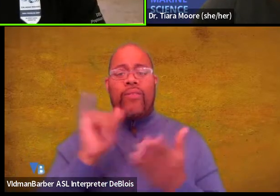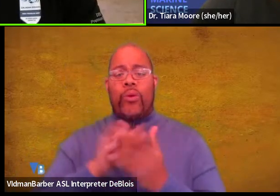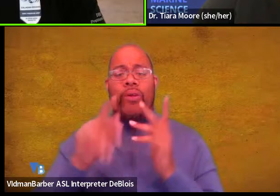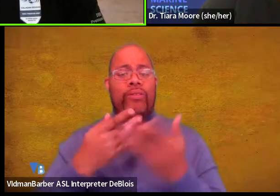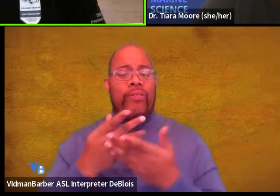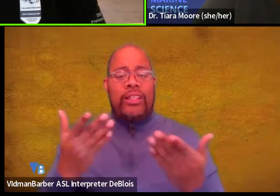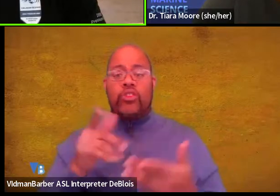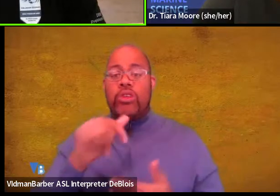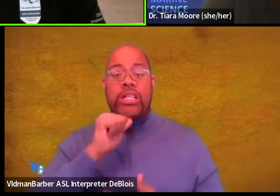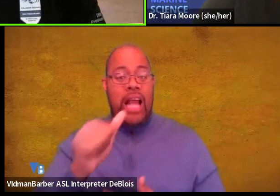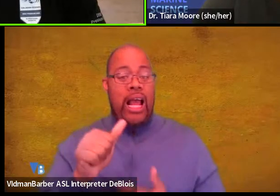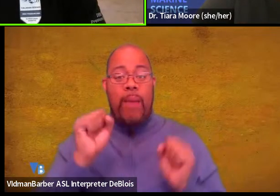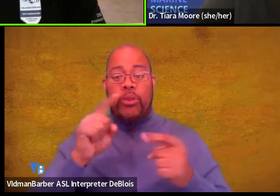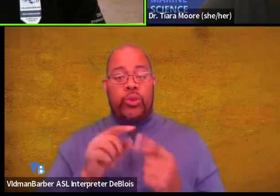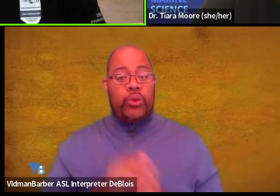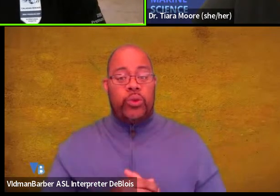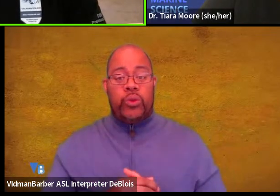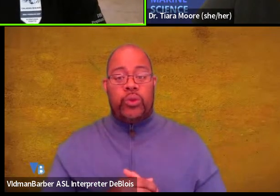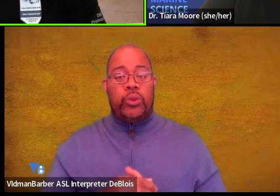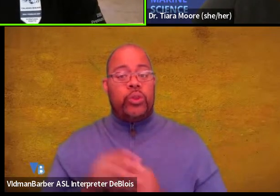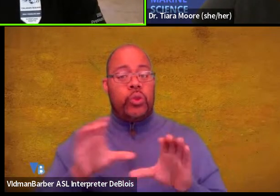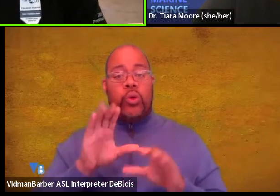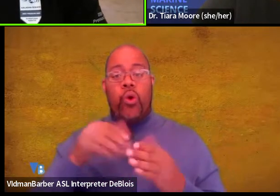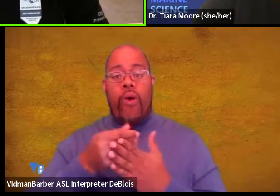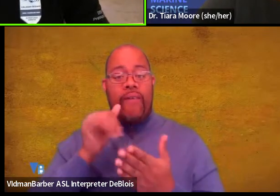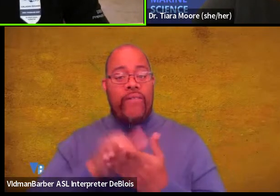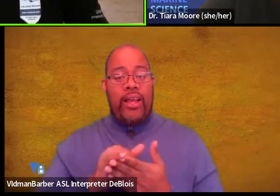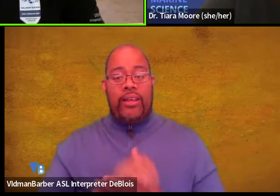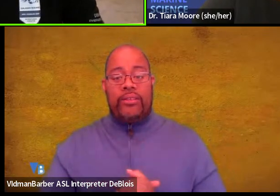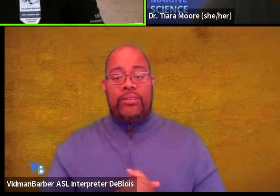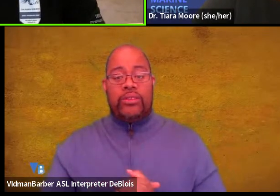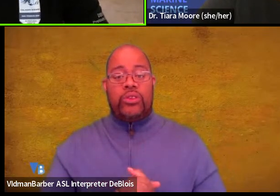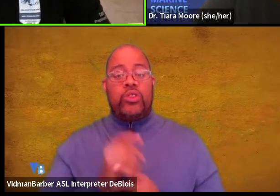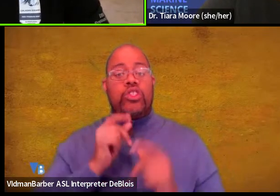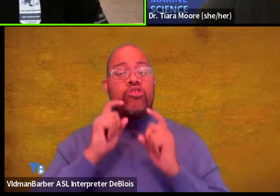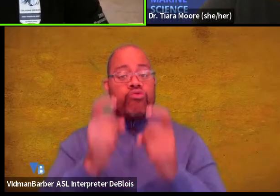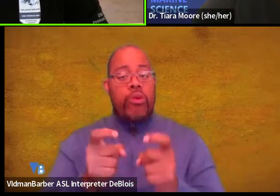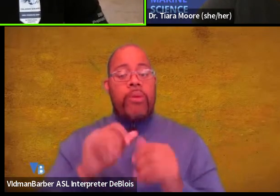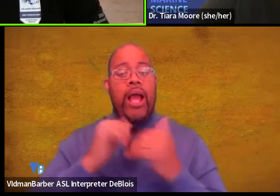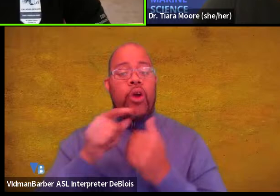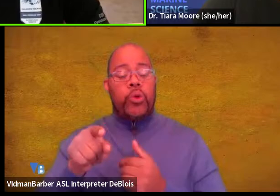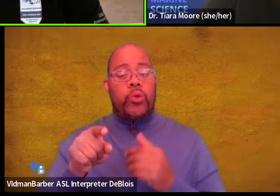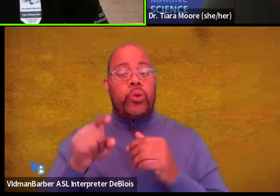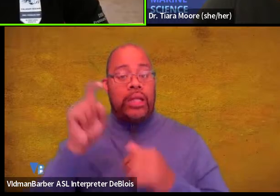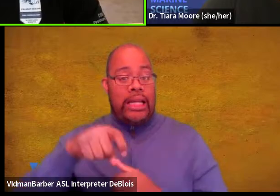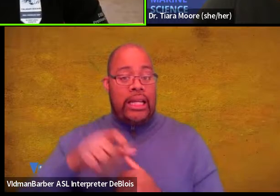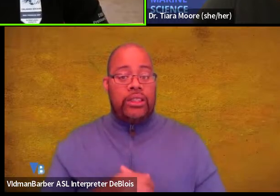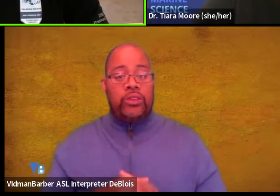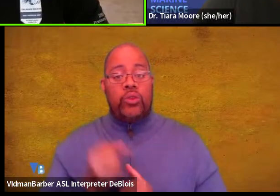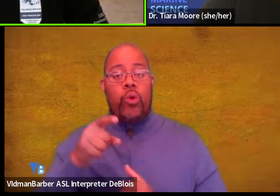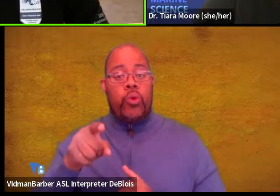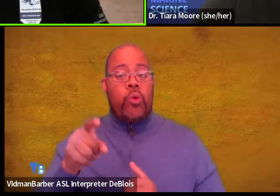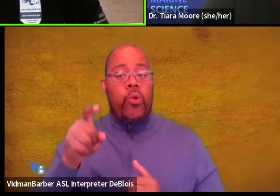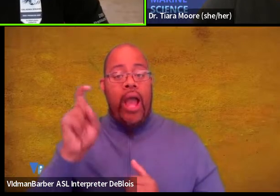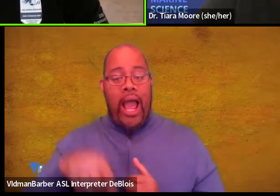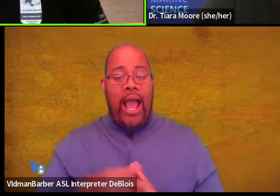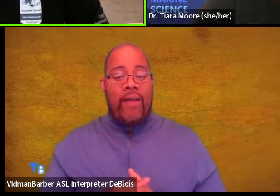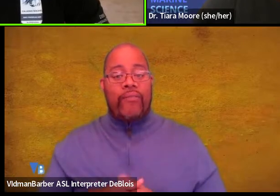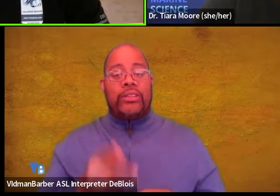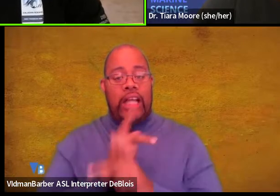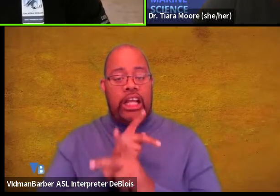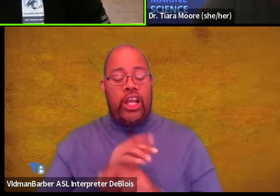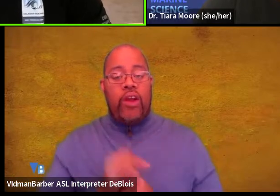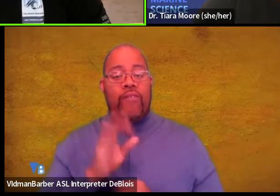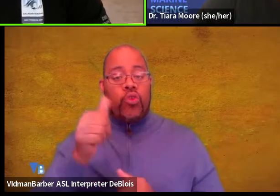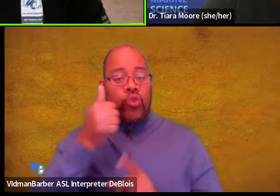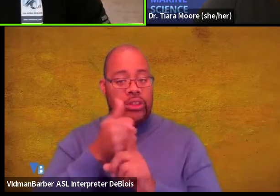things. You're not going to be able to do all of this and to contribute the way that you are needed. So you've got to take care